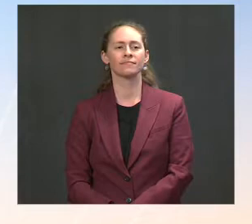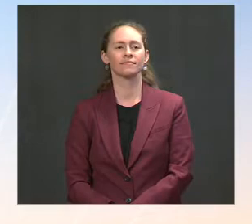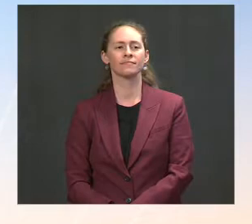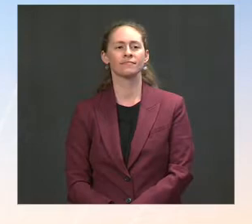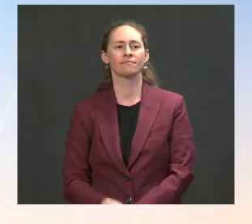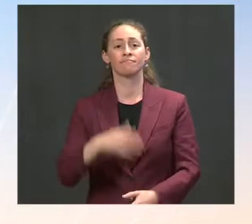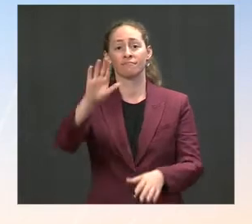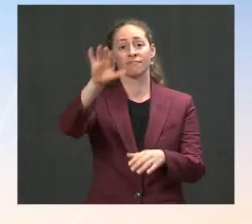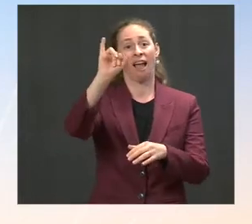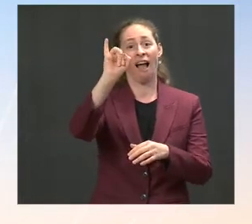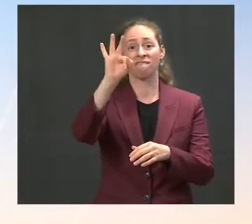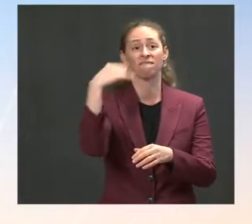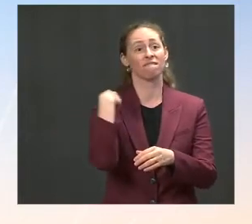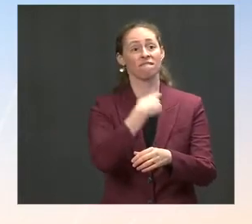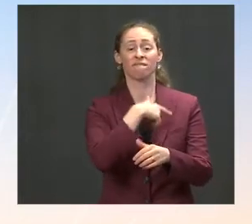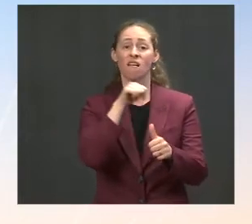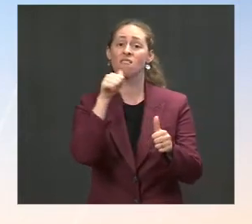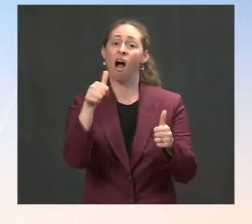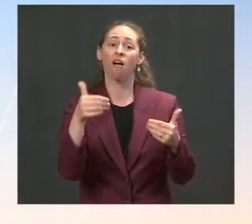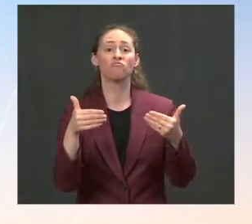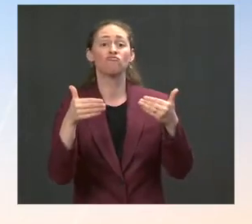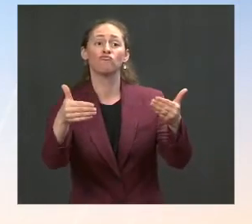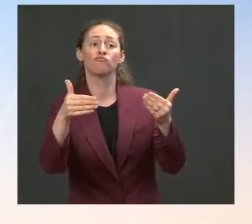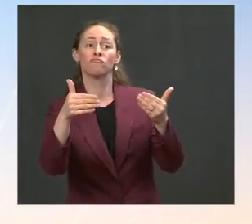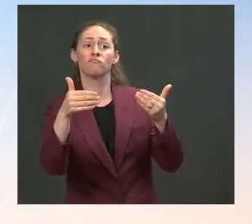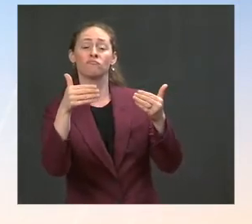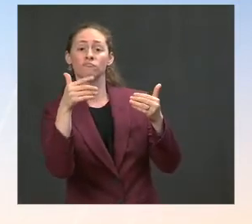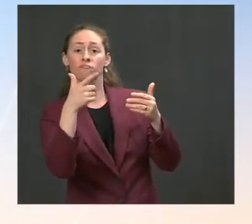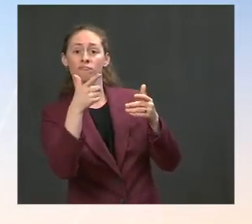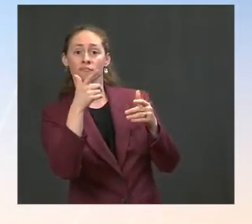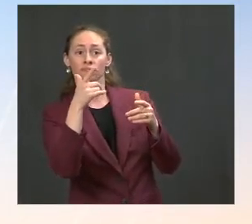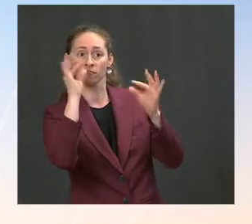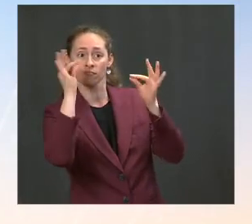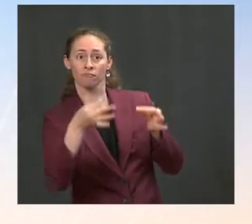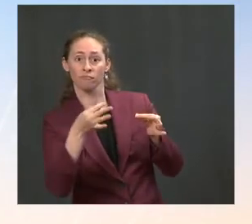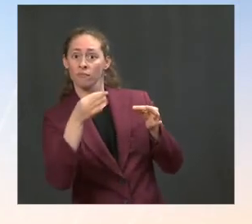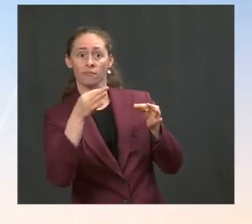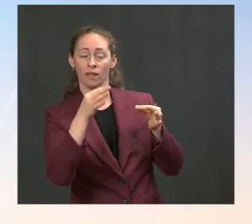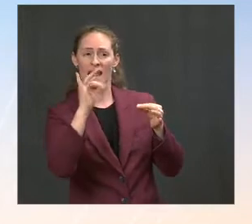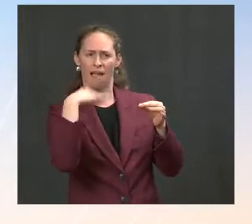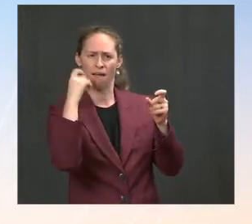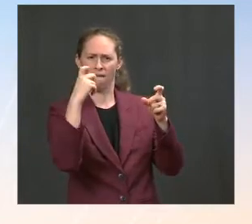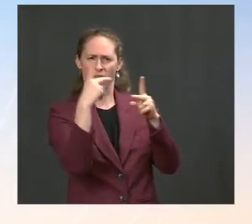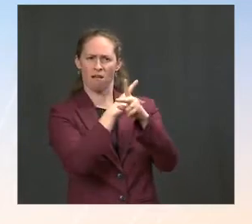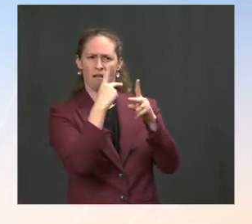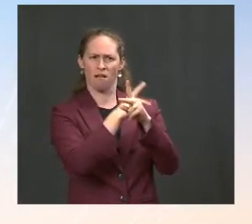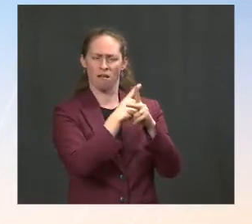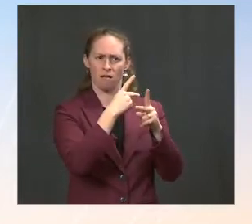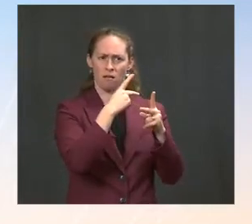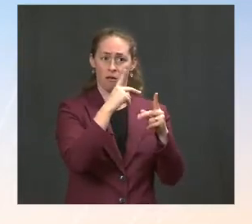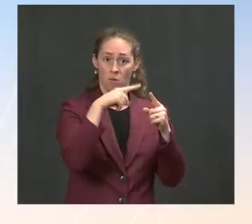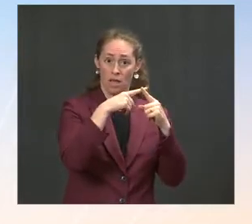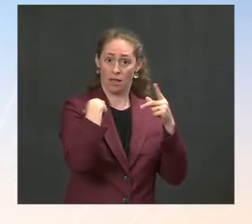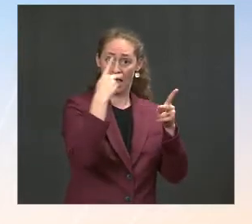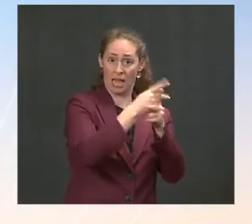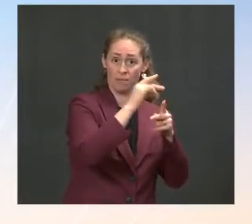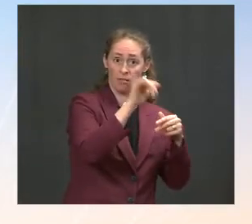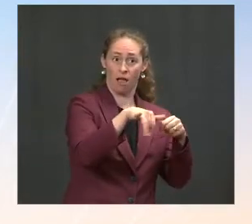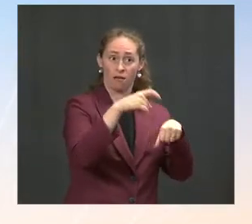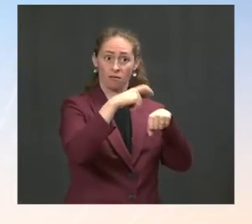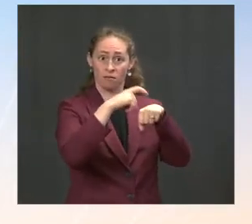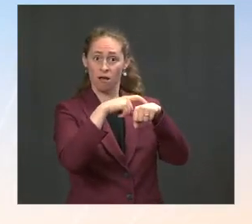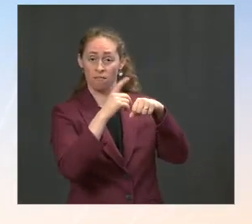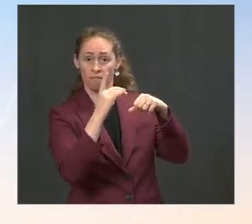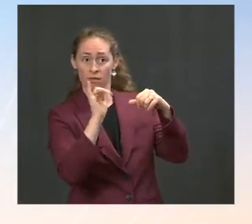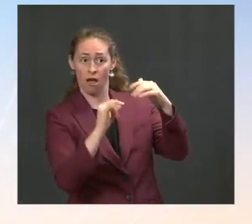limit to be raised or extended. So during the previous 2 administrations, the Treasury Secretary sent nearly 50